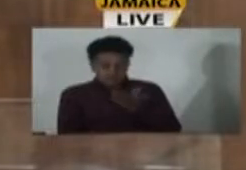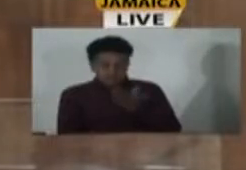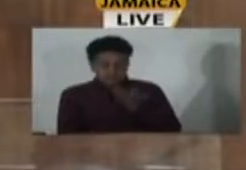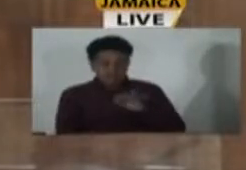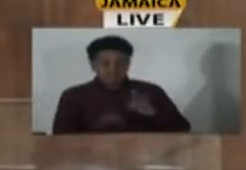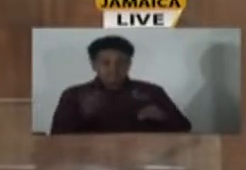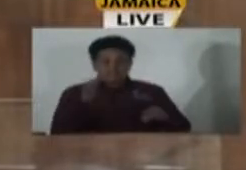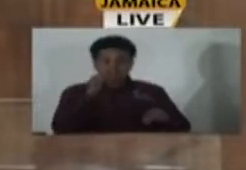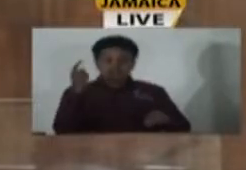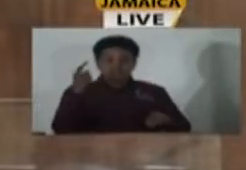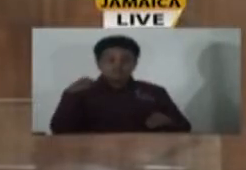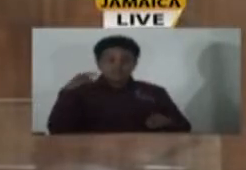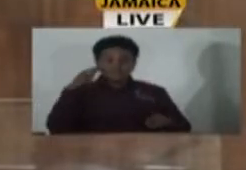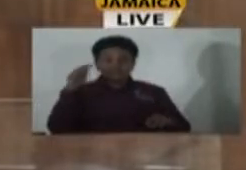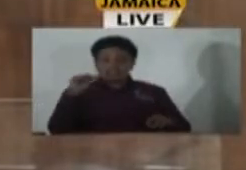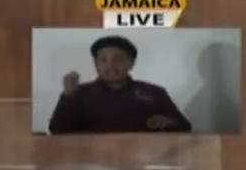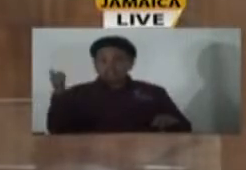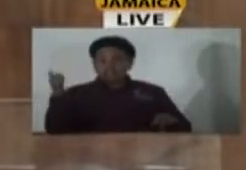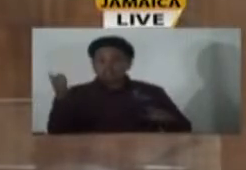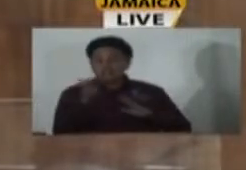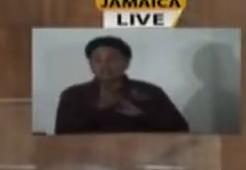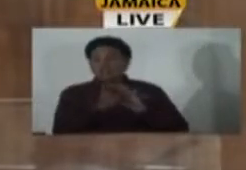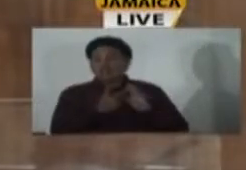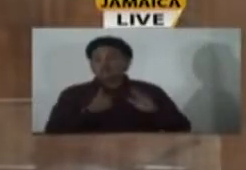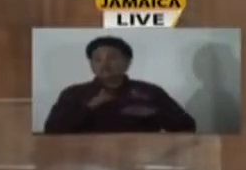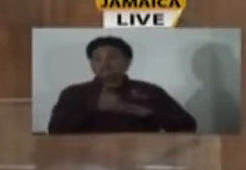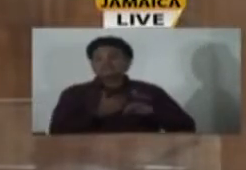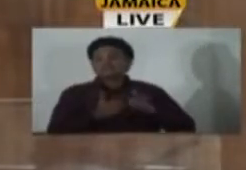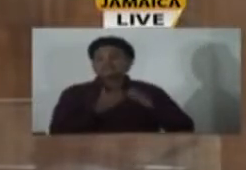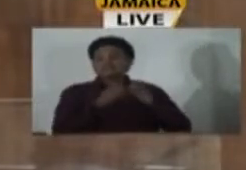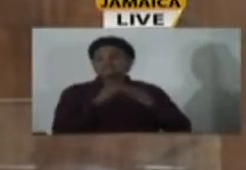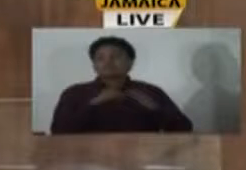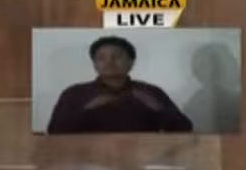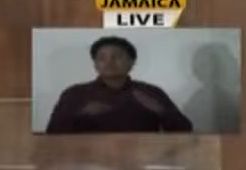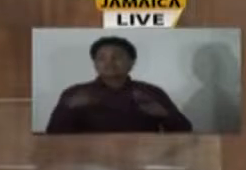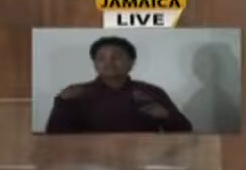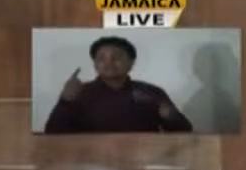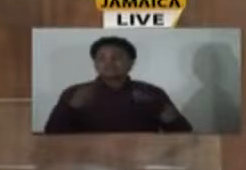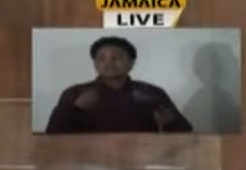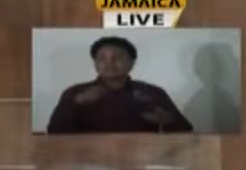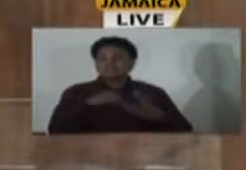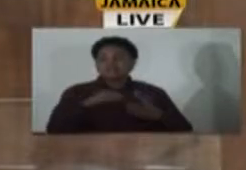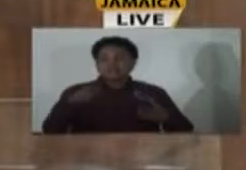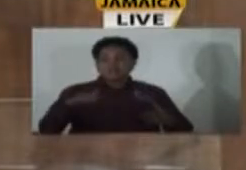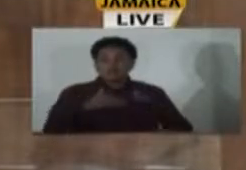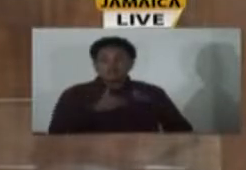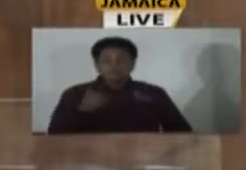other law that we have enacted since I have been a parliamentarian.